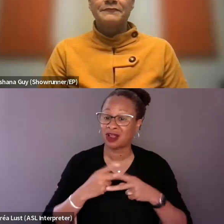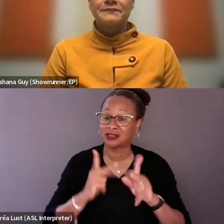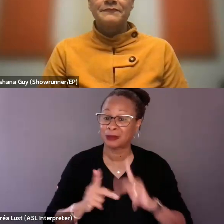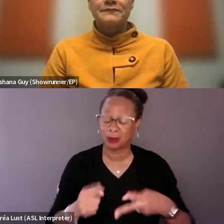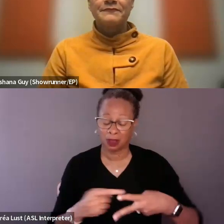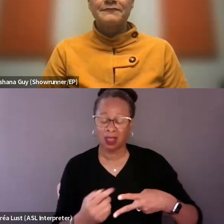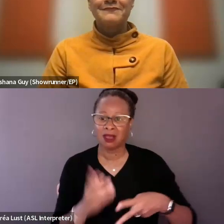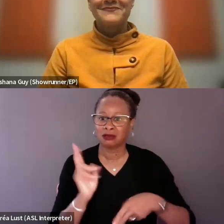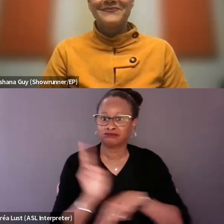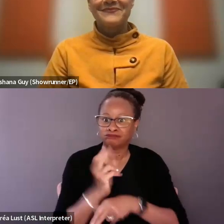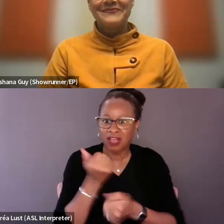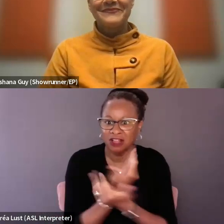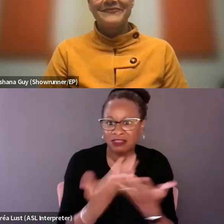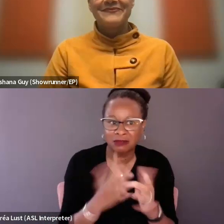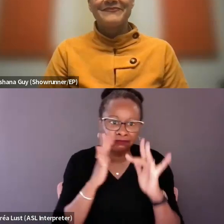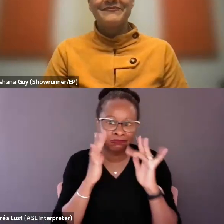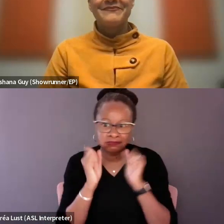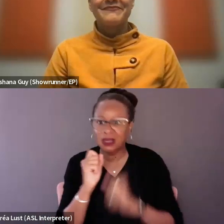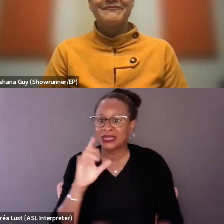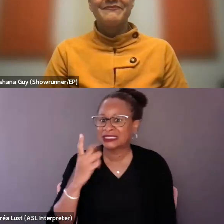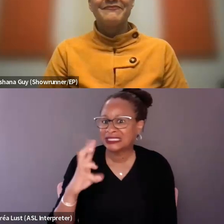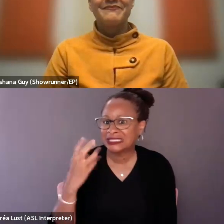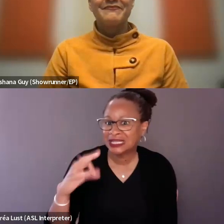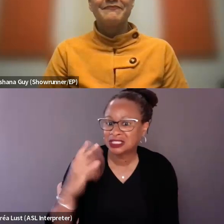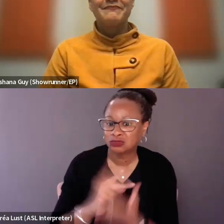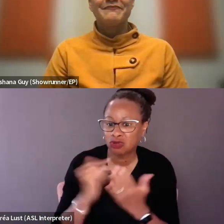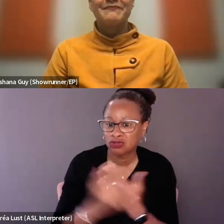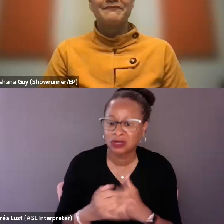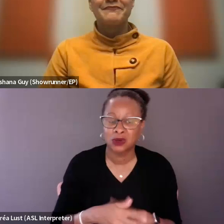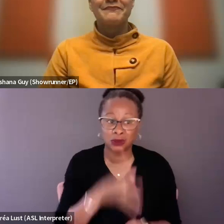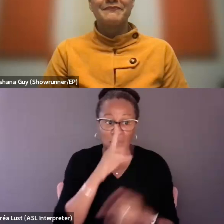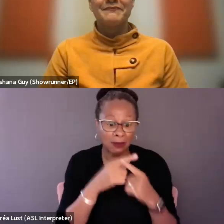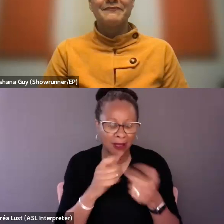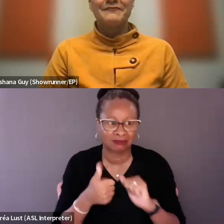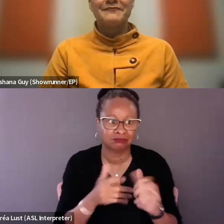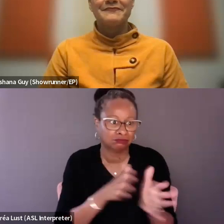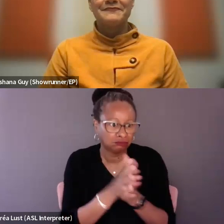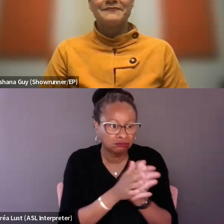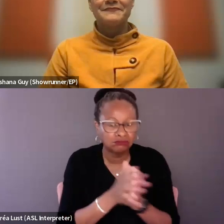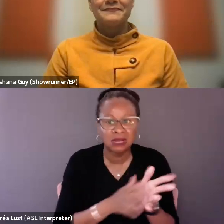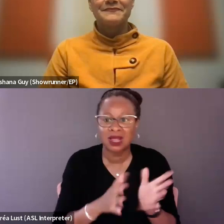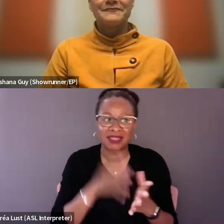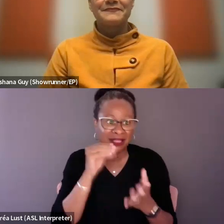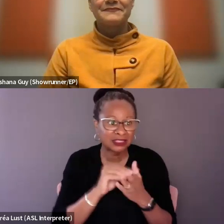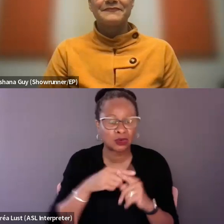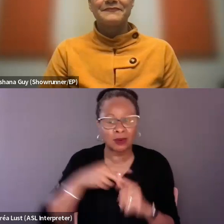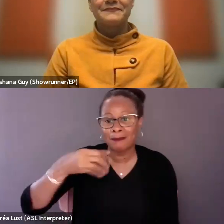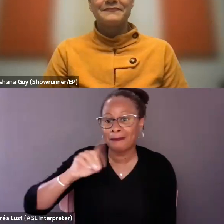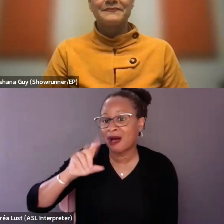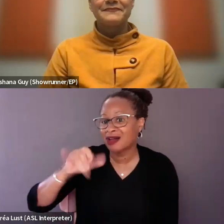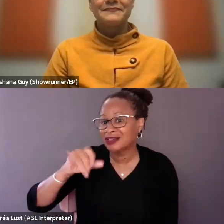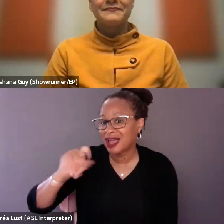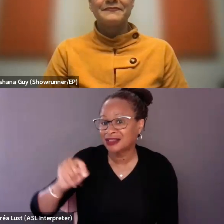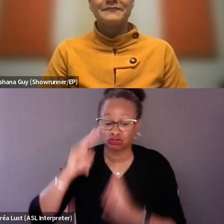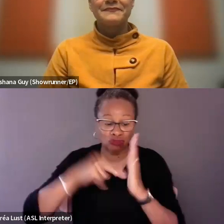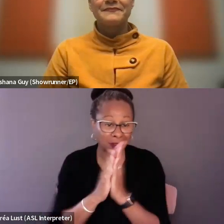consumed everything 1619 Project and who talk about how, even though they've listened to the podcast and they read the book and they